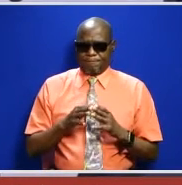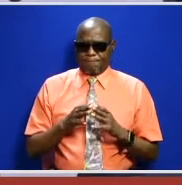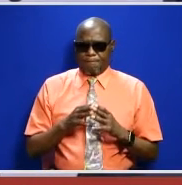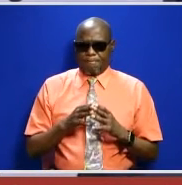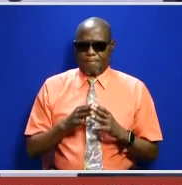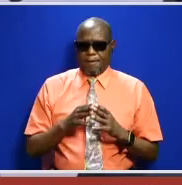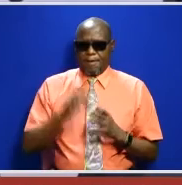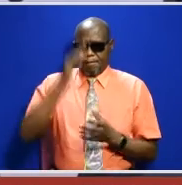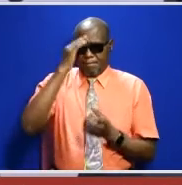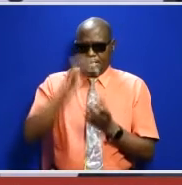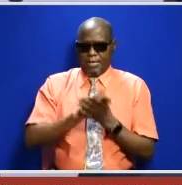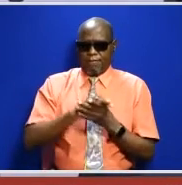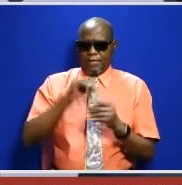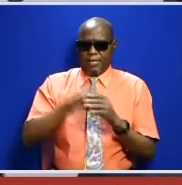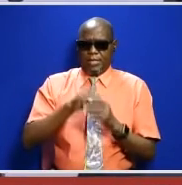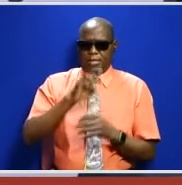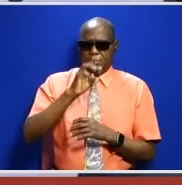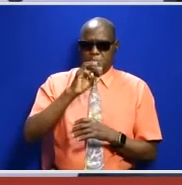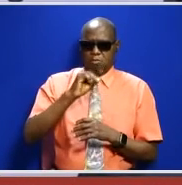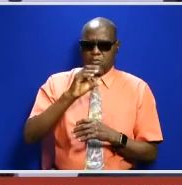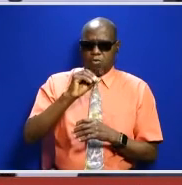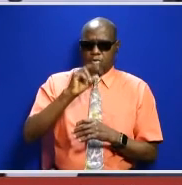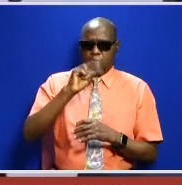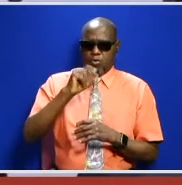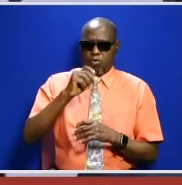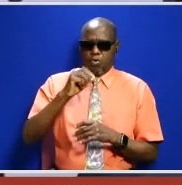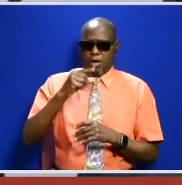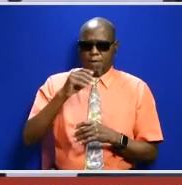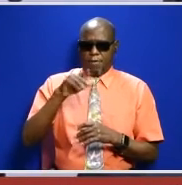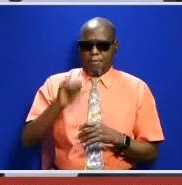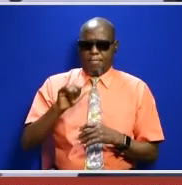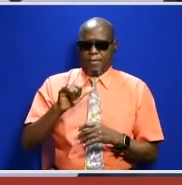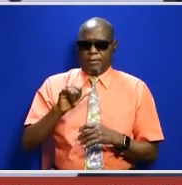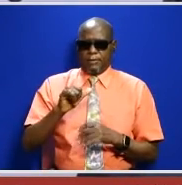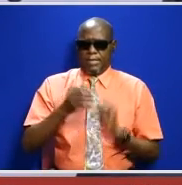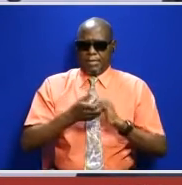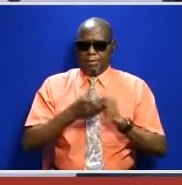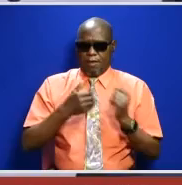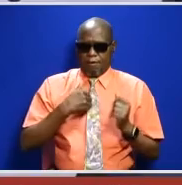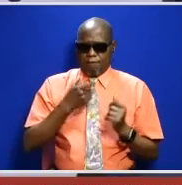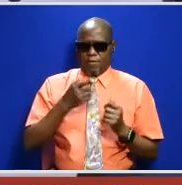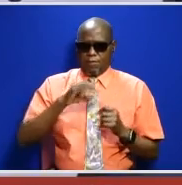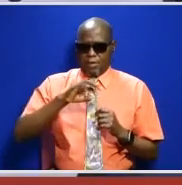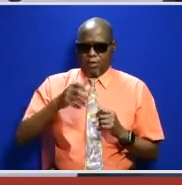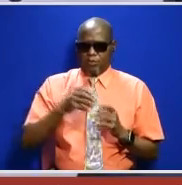they believe in monogamy, and that the engagement they had with the county is monogamous. So I said we were there to bless the union.